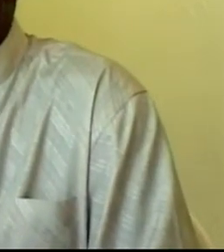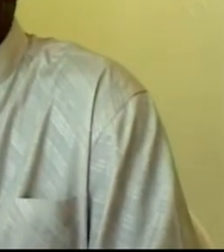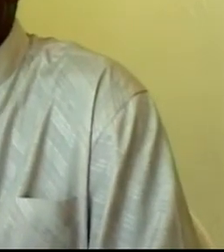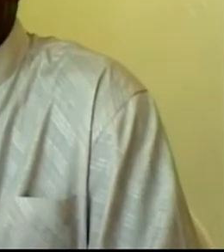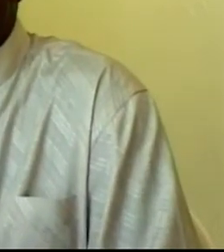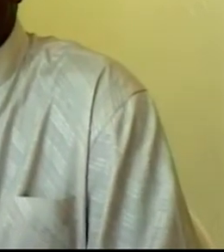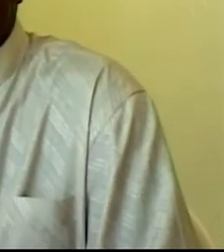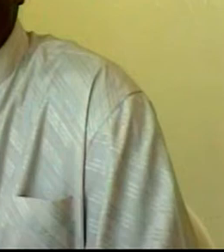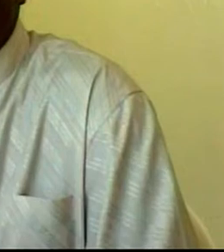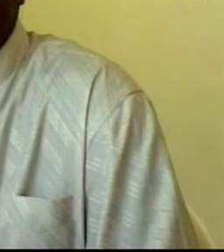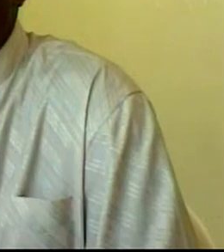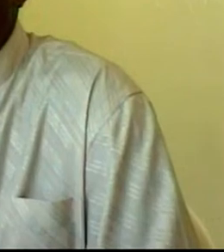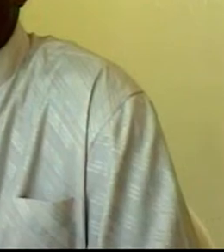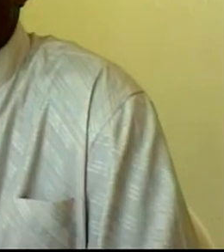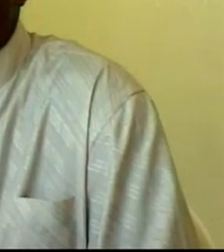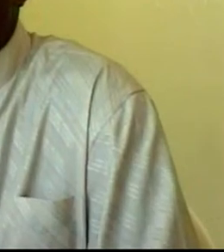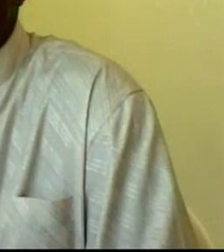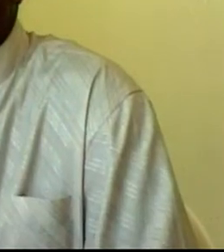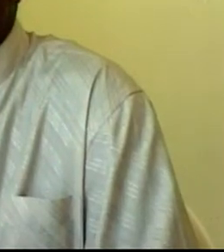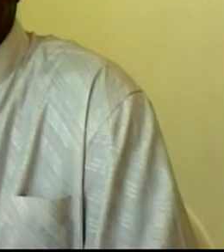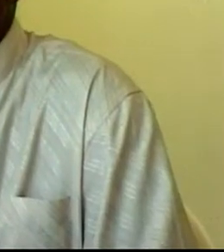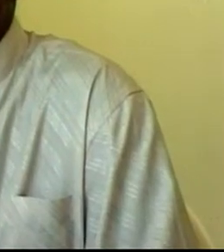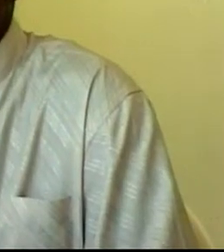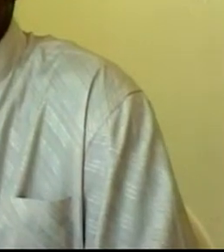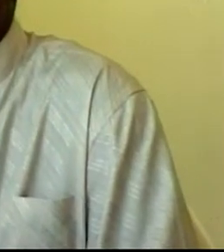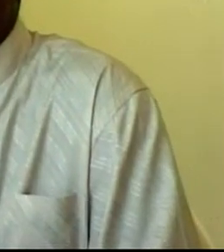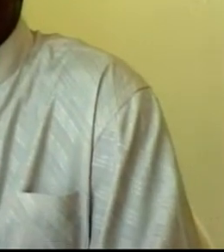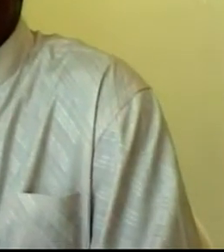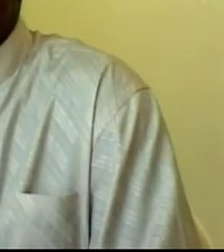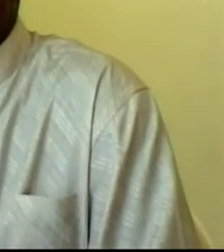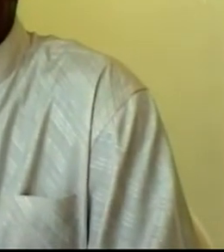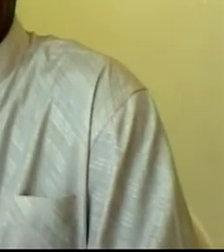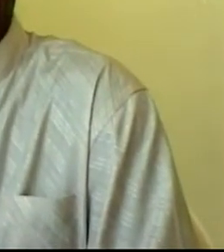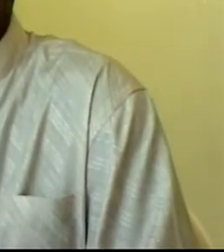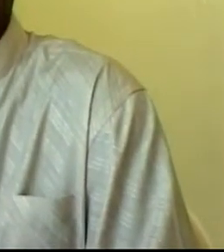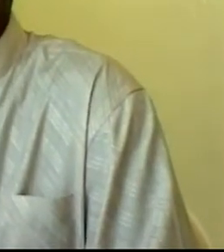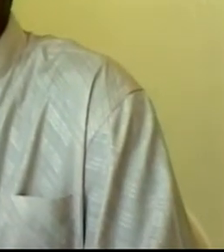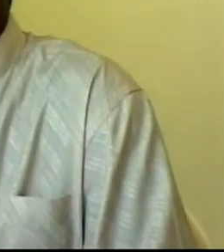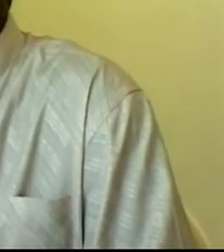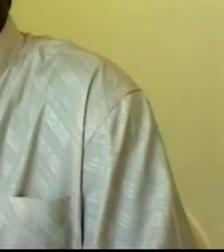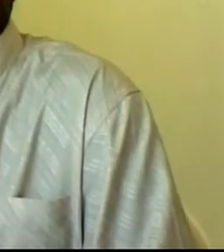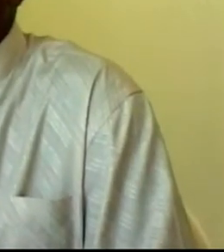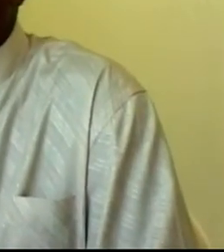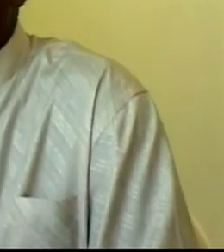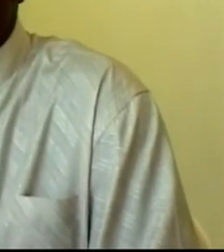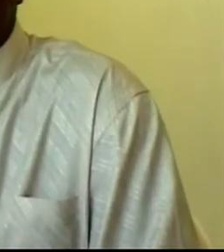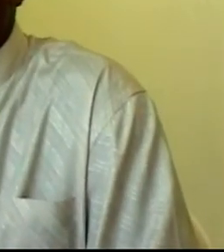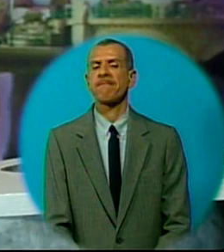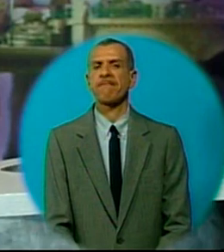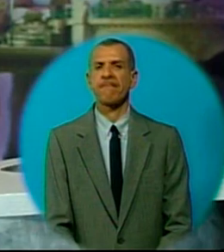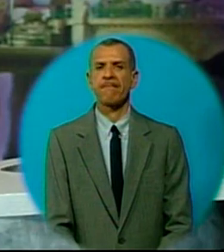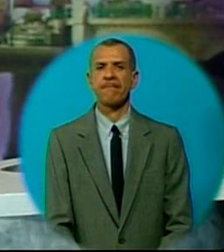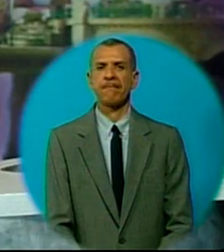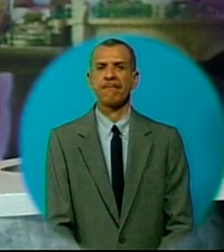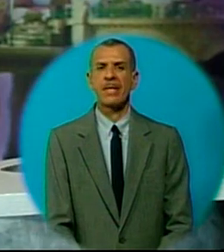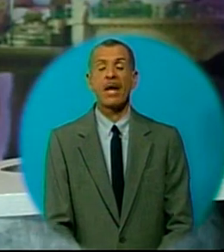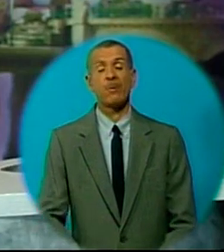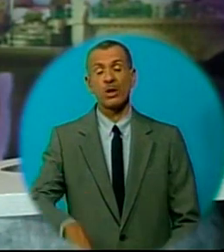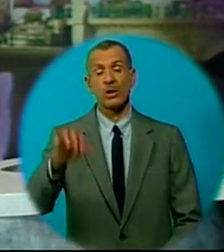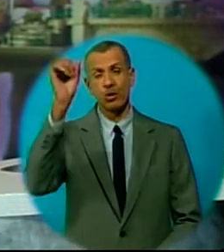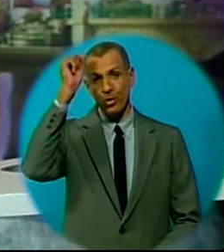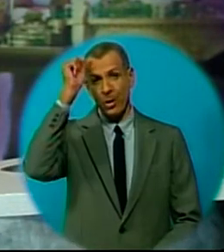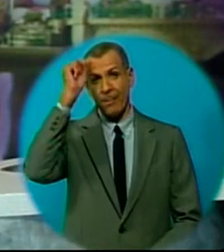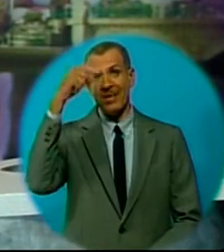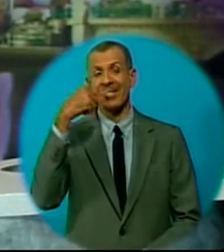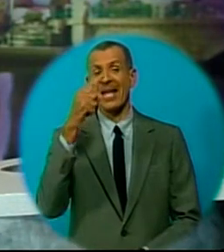course, if we have to escalate or continue, I'm sure they're just a call away. Mr. Shepherd says